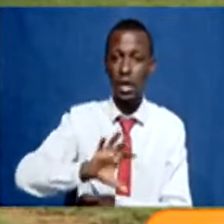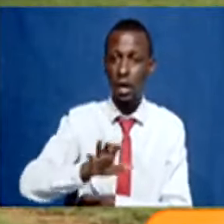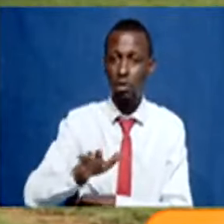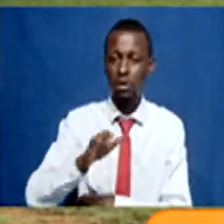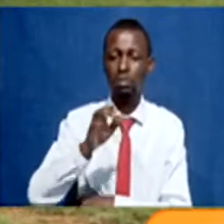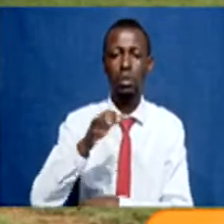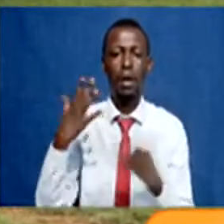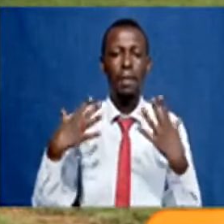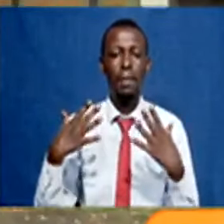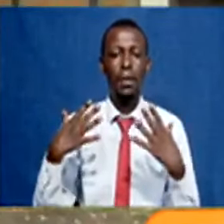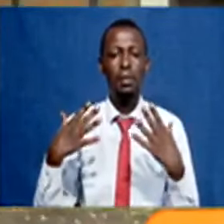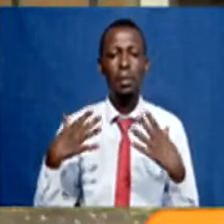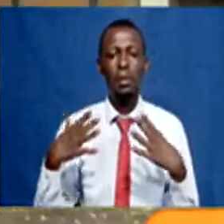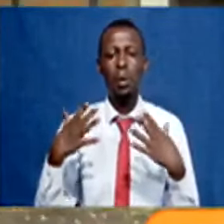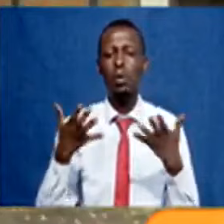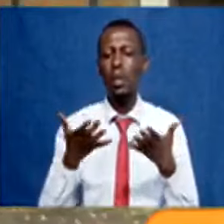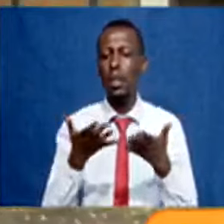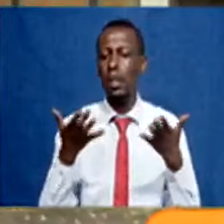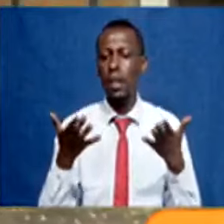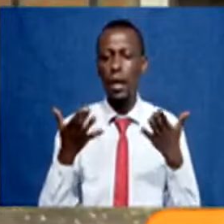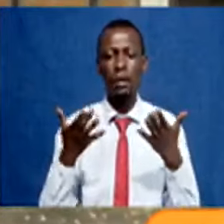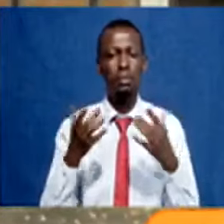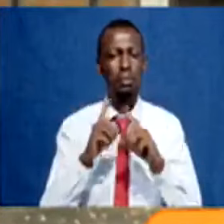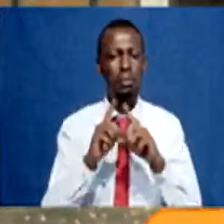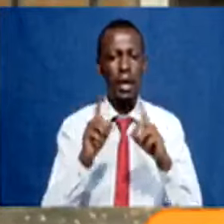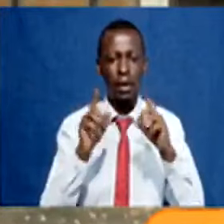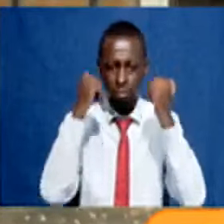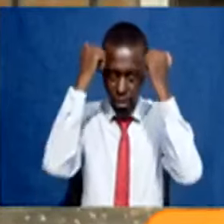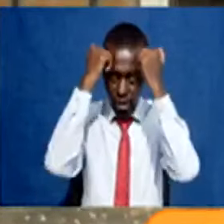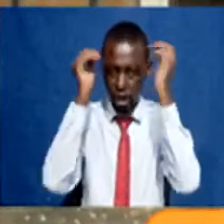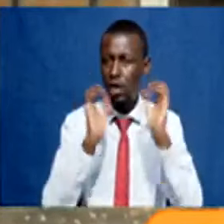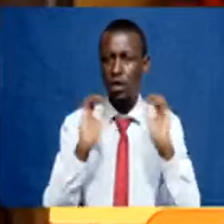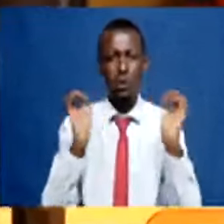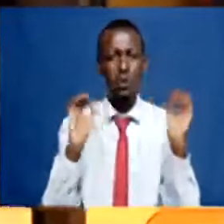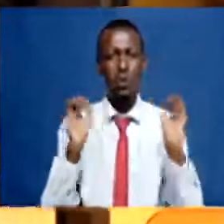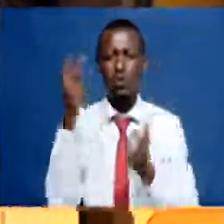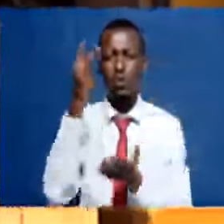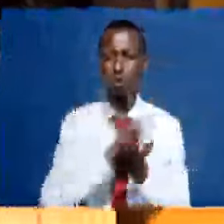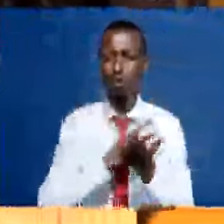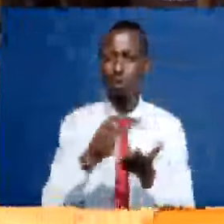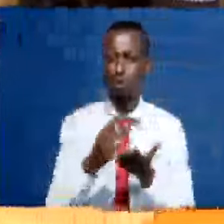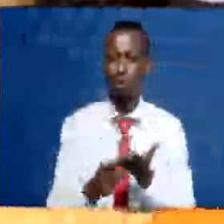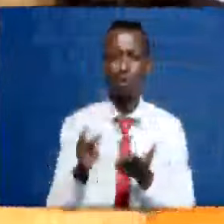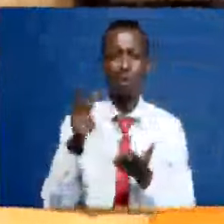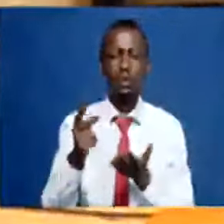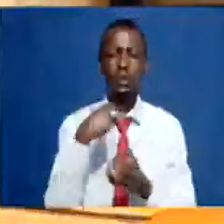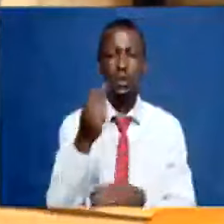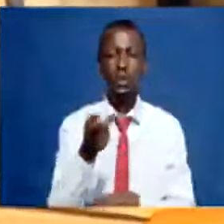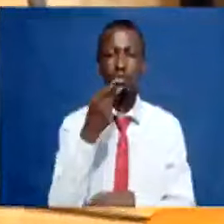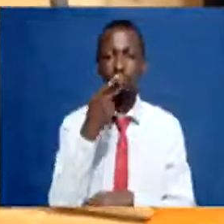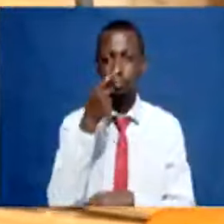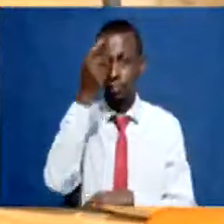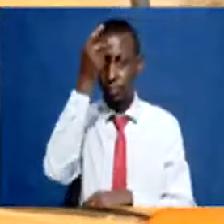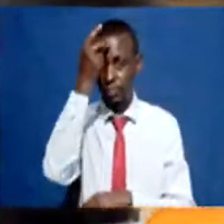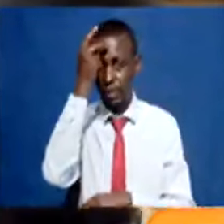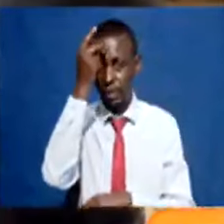classrooms are deserted with no active learning. This has been the situation for 2 weeks now, and according to their parents here,